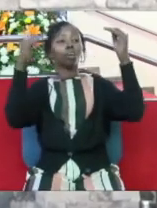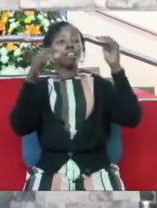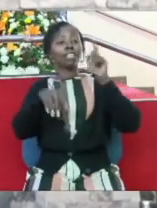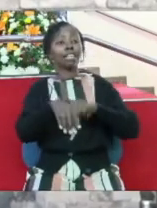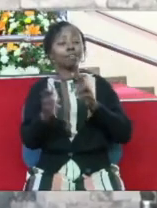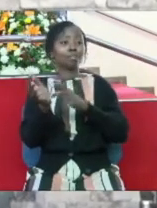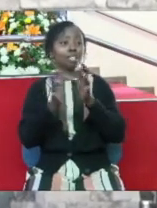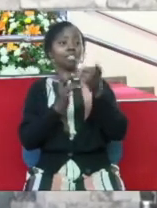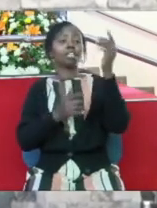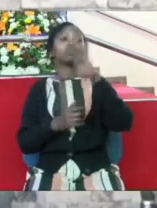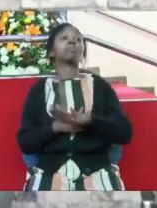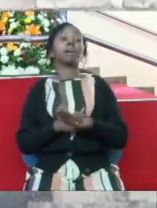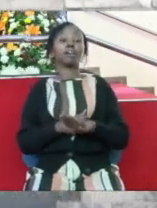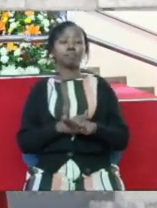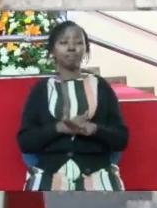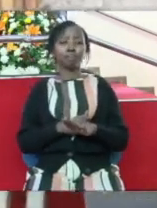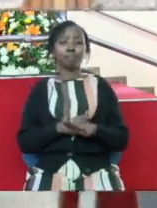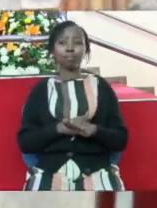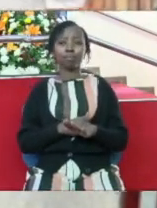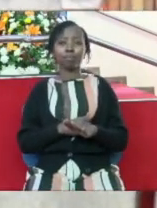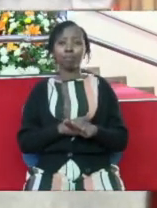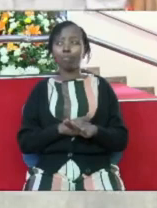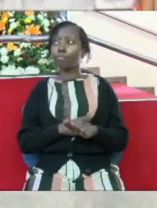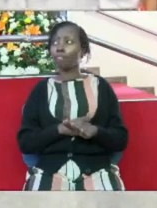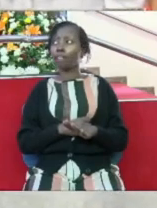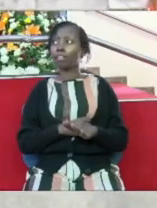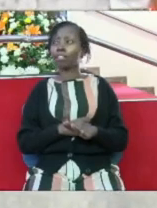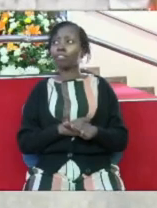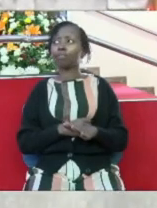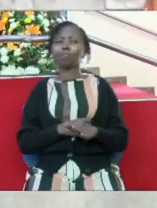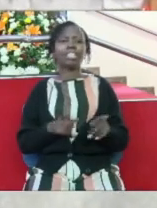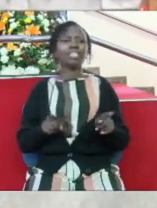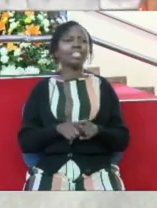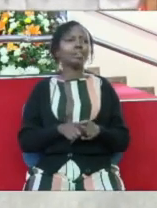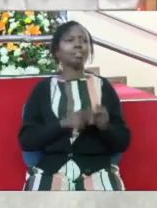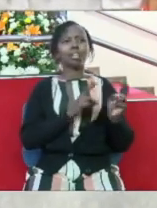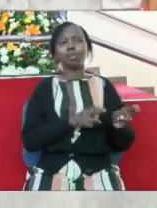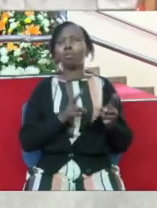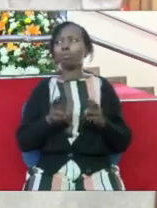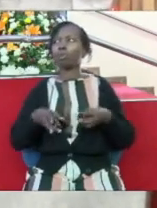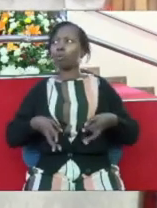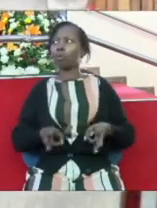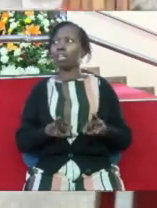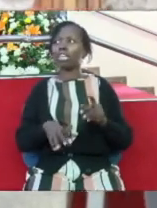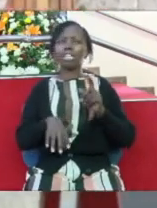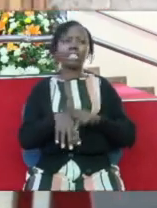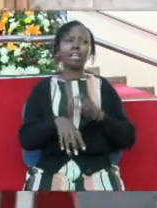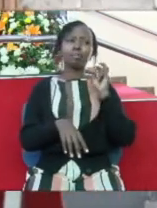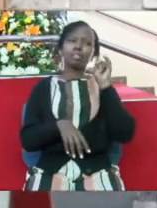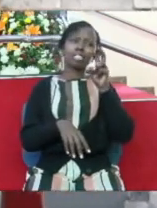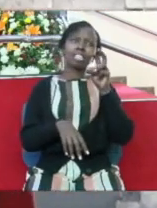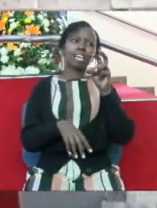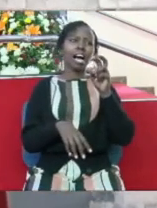mbinguni Yesu anaporejea? You know, in the natural, katika hali ya kihalisi, when we see the dark clouds